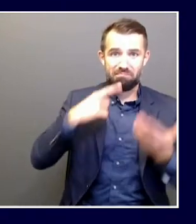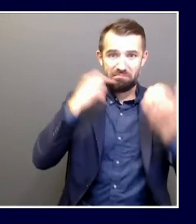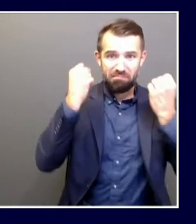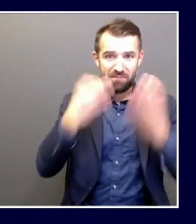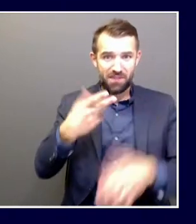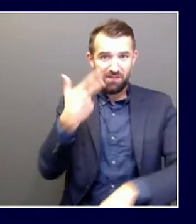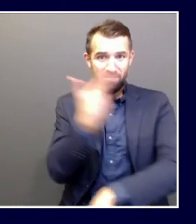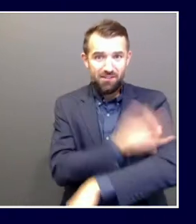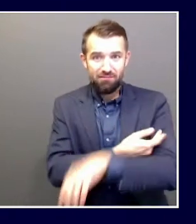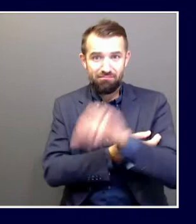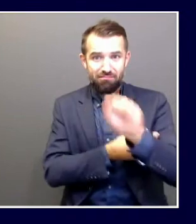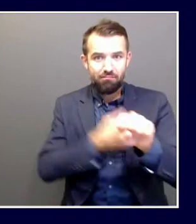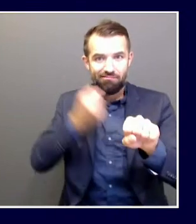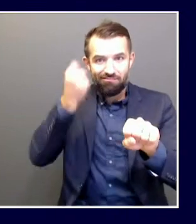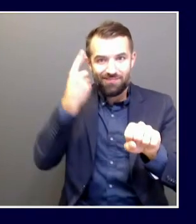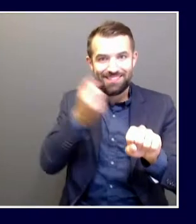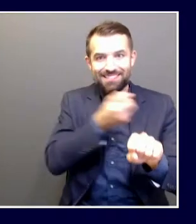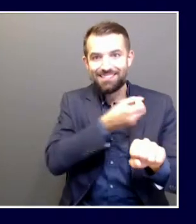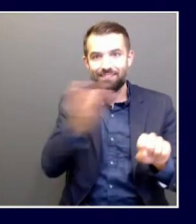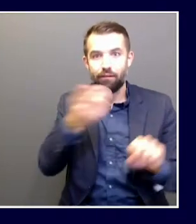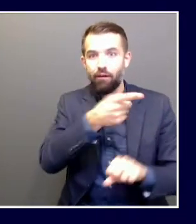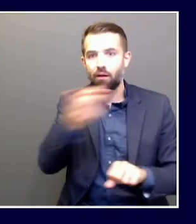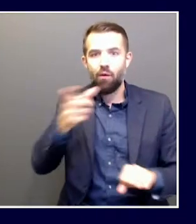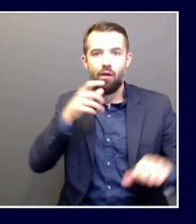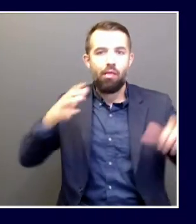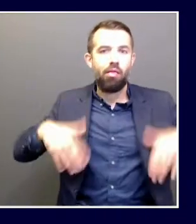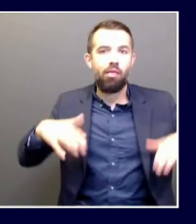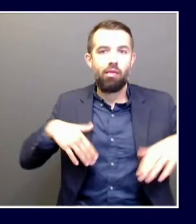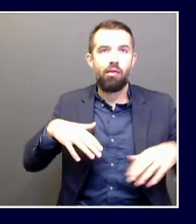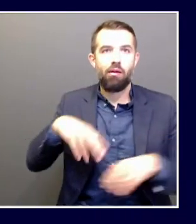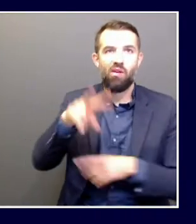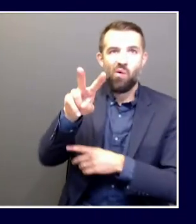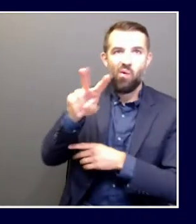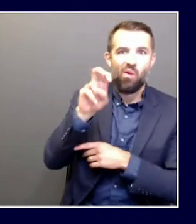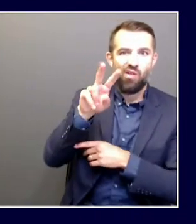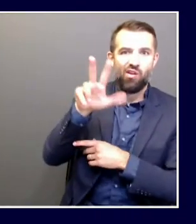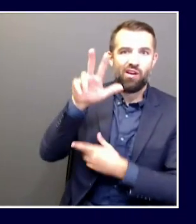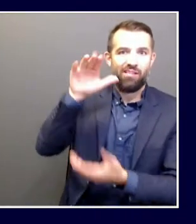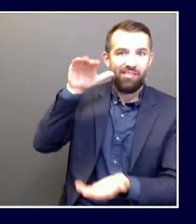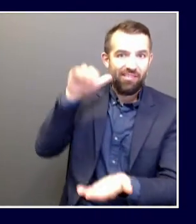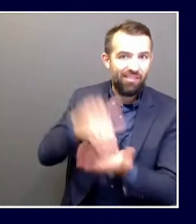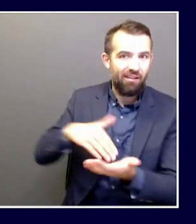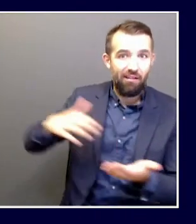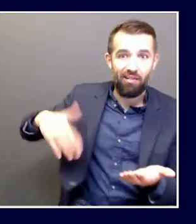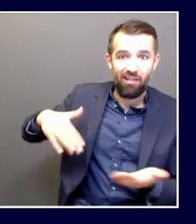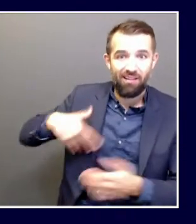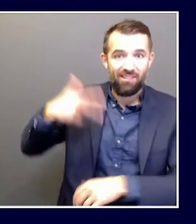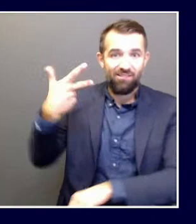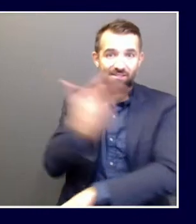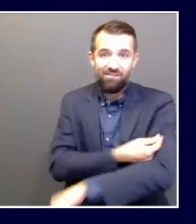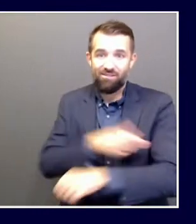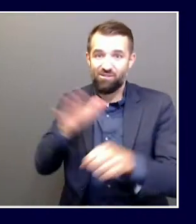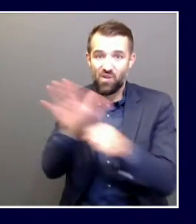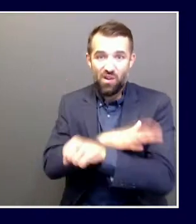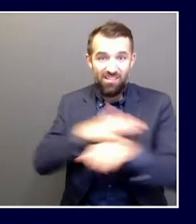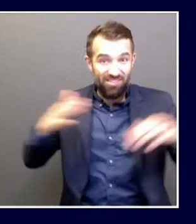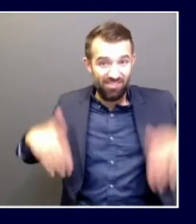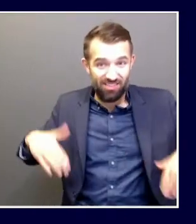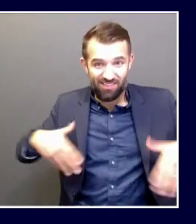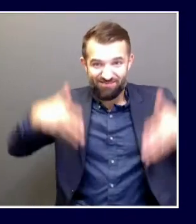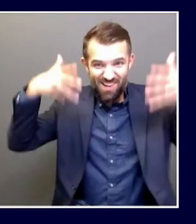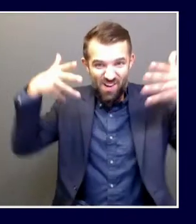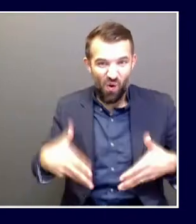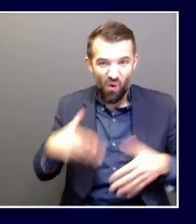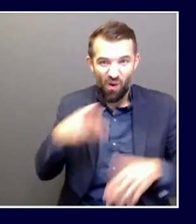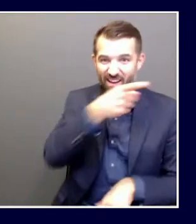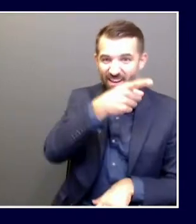223,000 adults in Maine who are not fully vaccinated. So compare that to our case count. Our case counts are a lot lower than that. There is